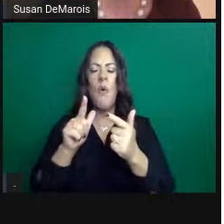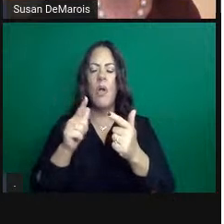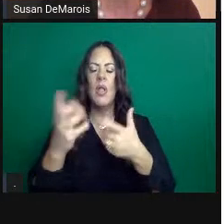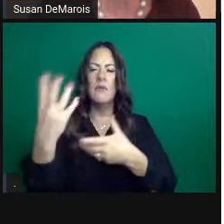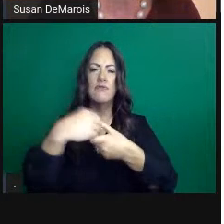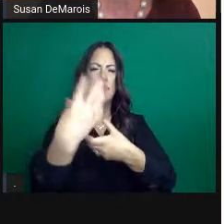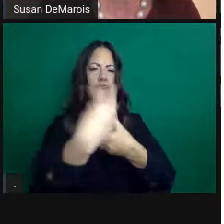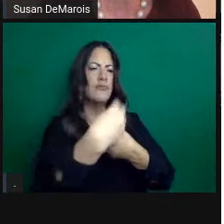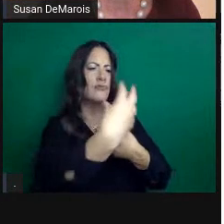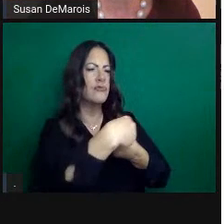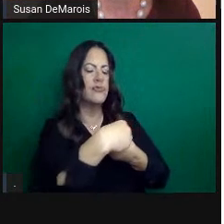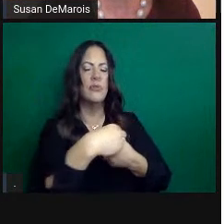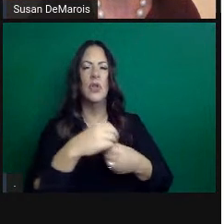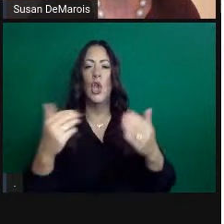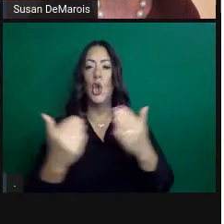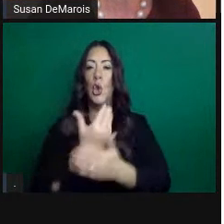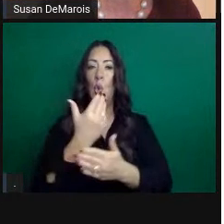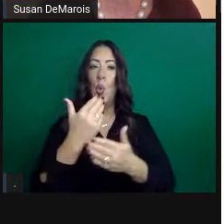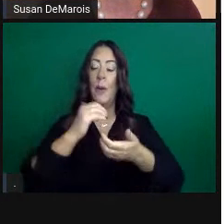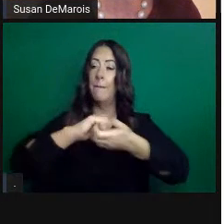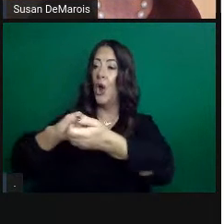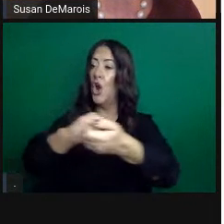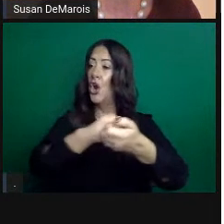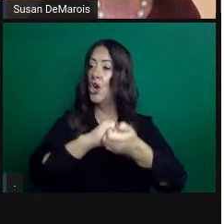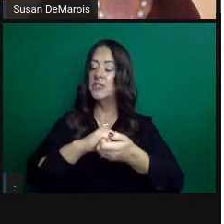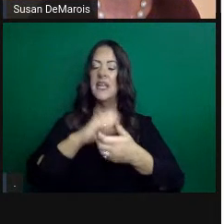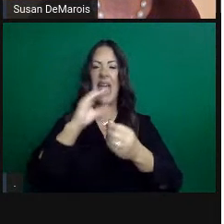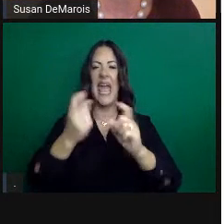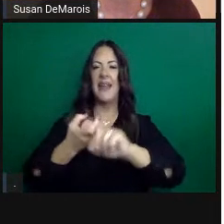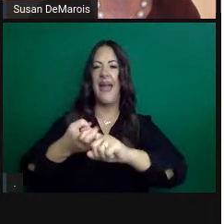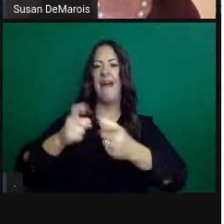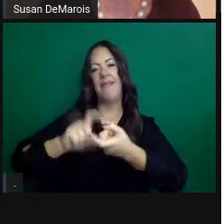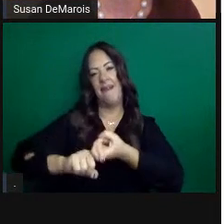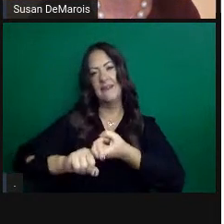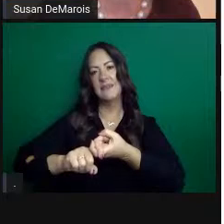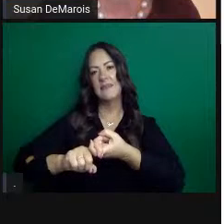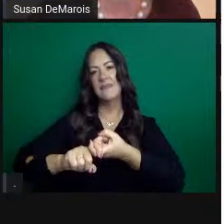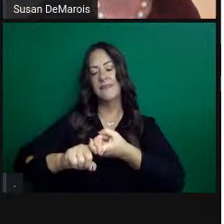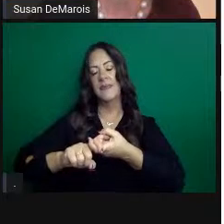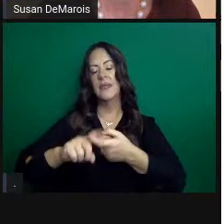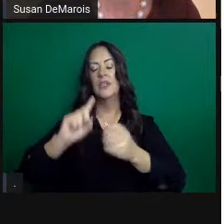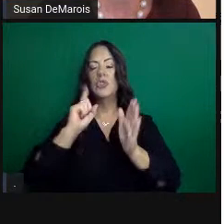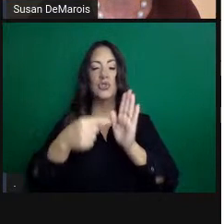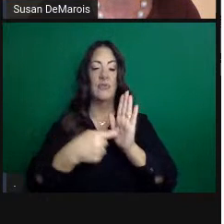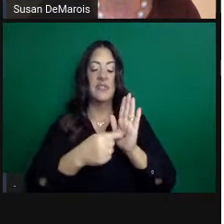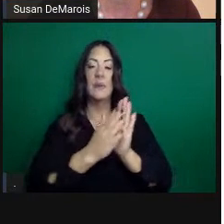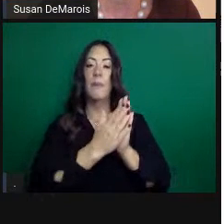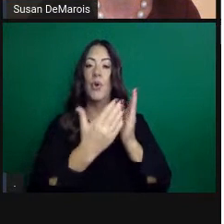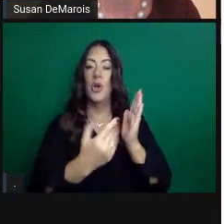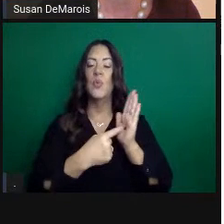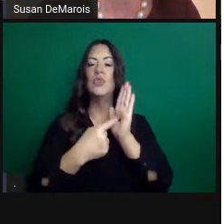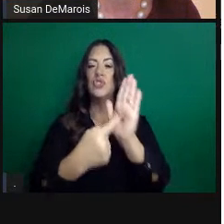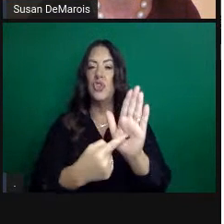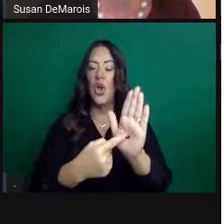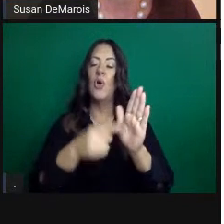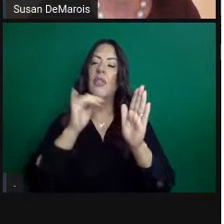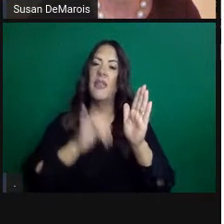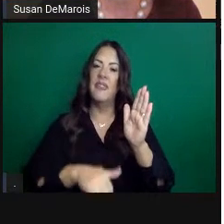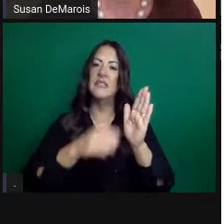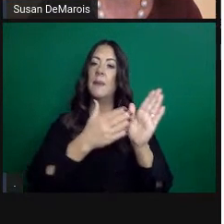sectors, new partners, and traditional allies to truly reflect a California for